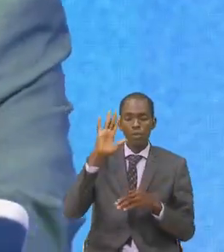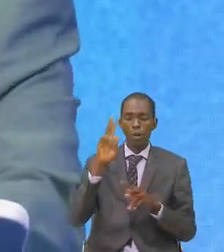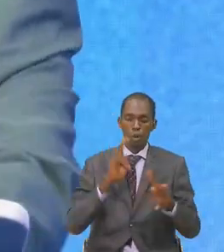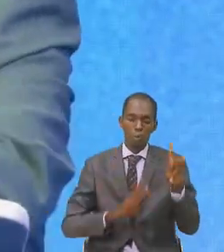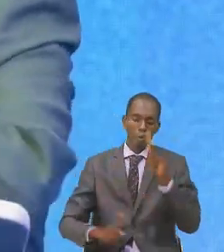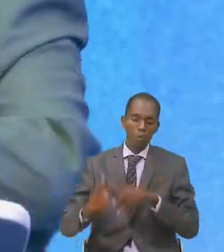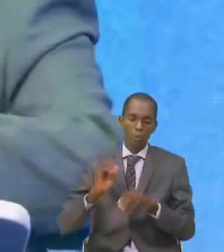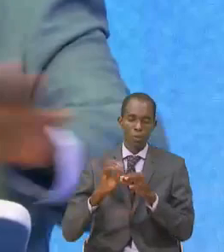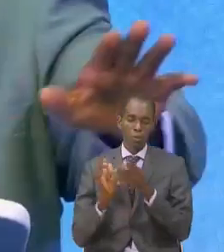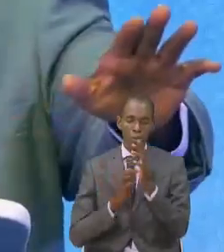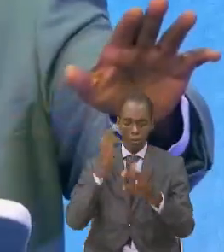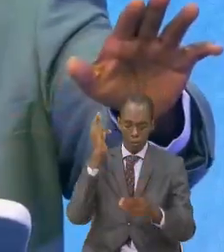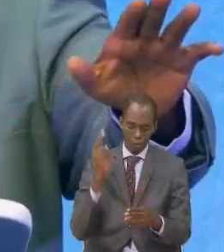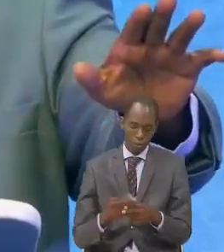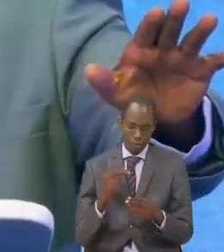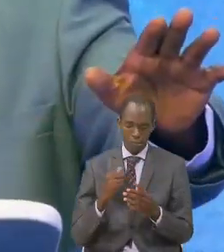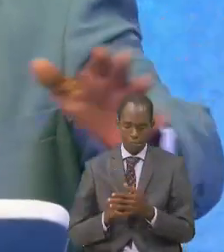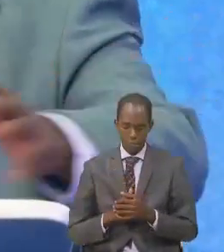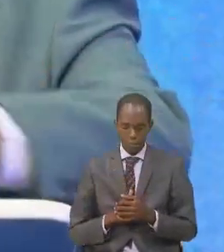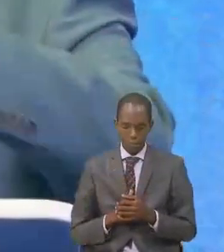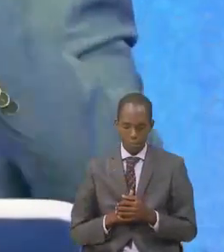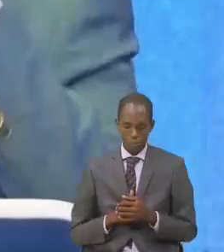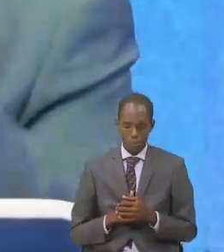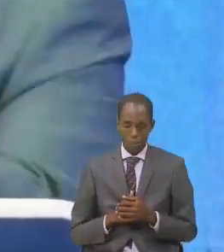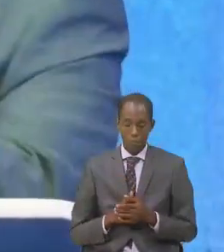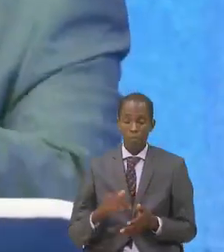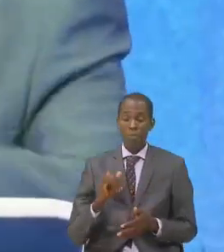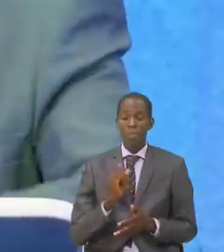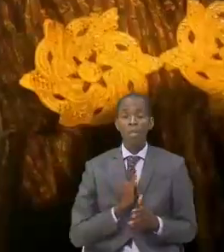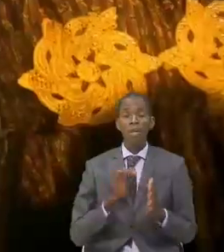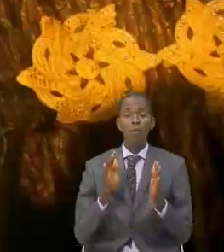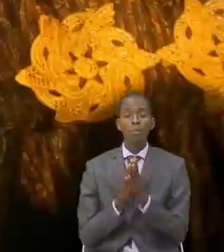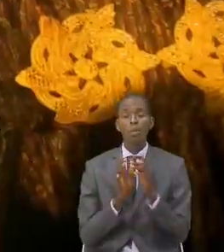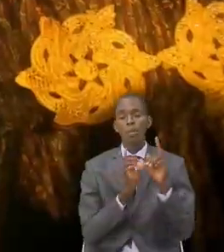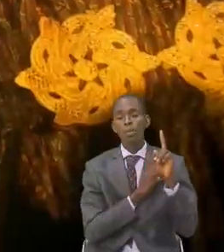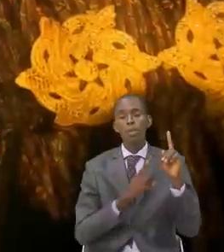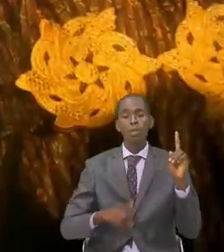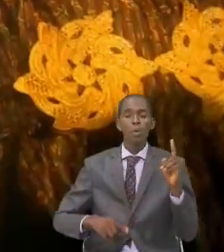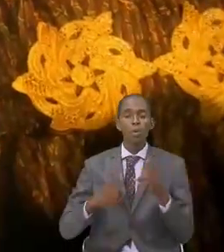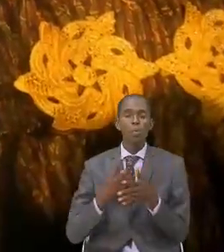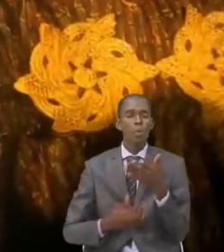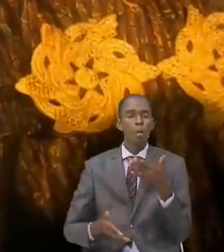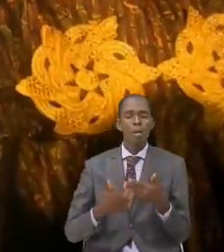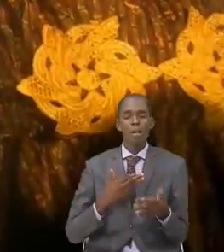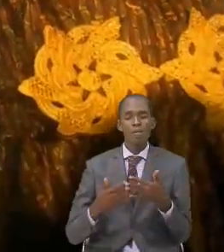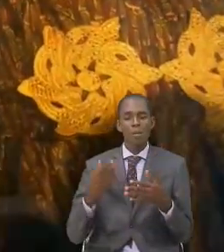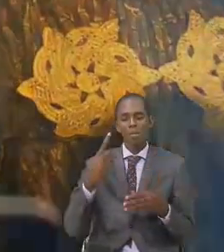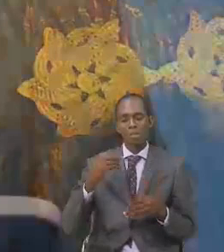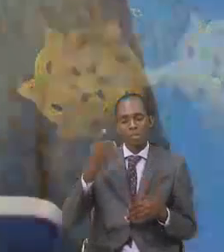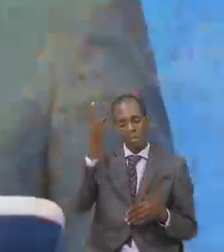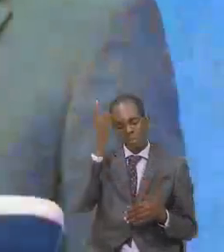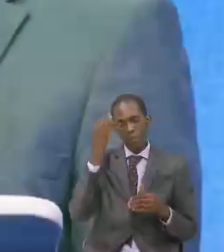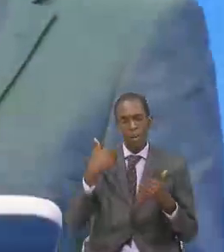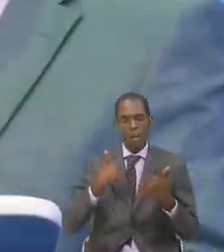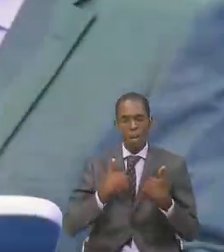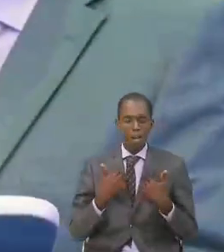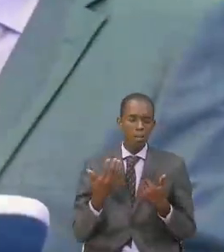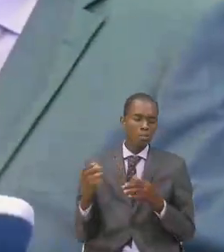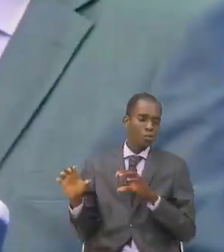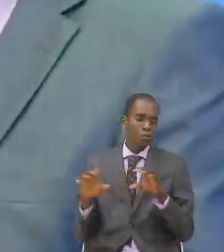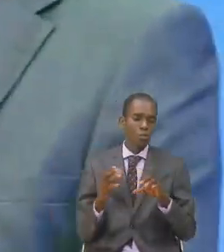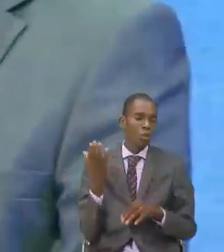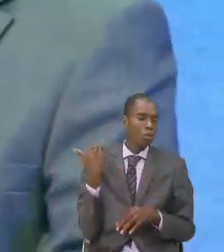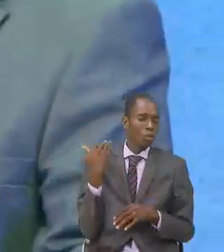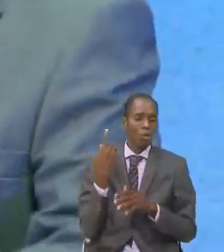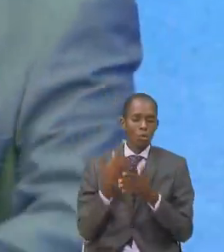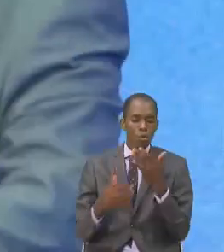action, and heal your people in Jesus' name. I pray, Lord, whatever